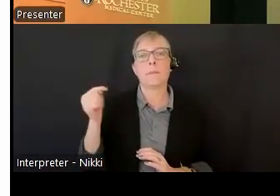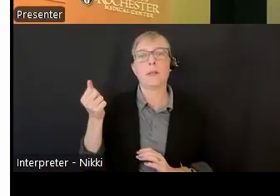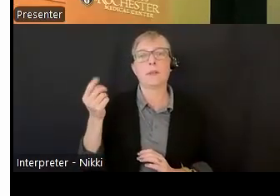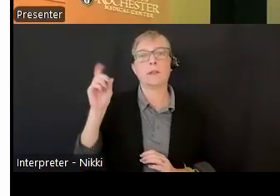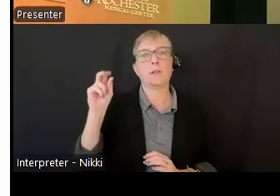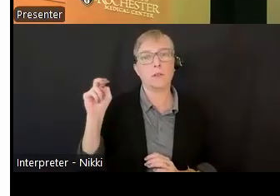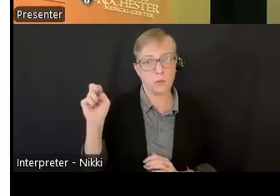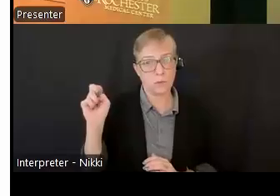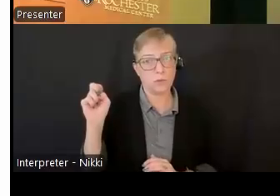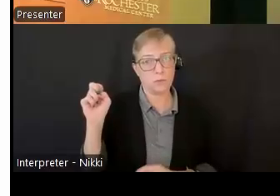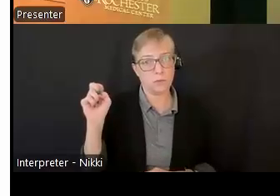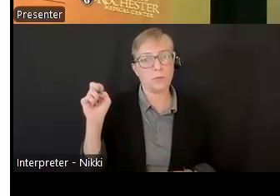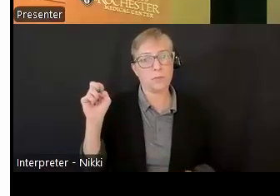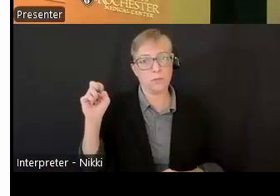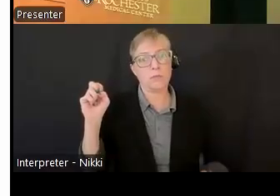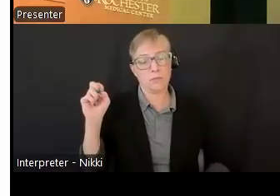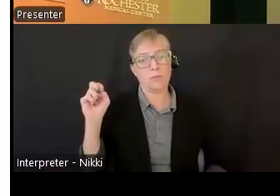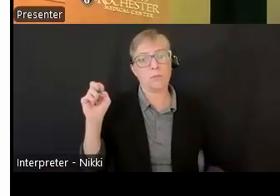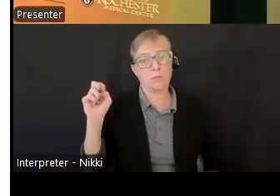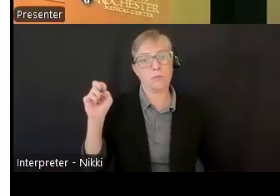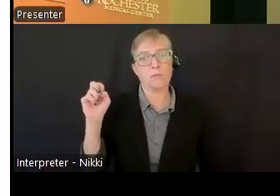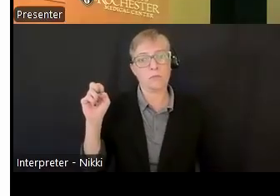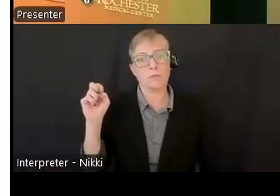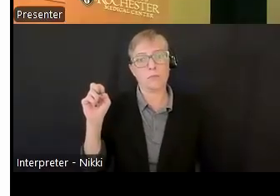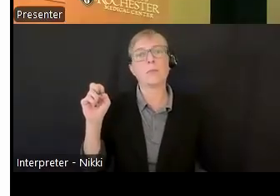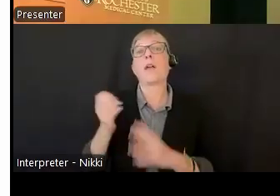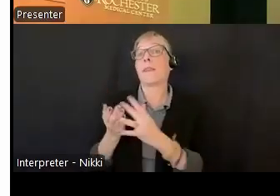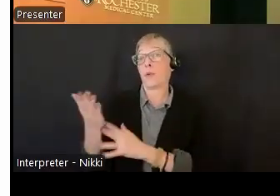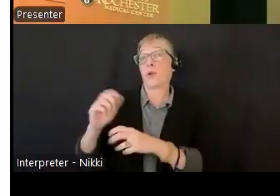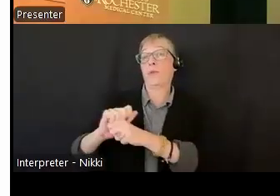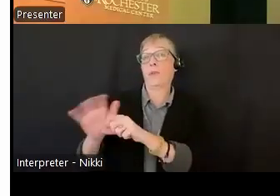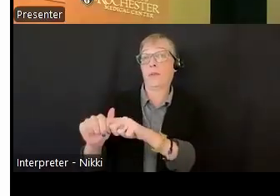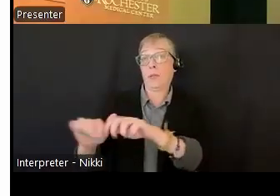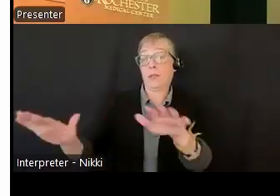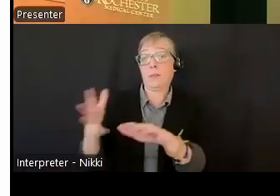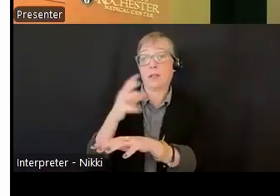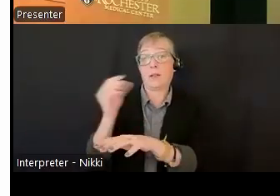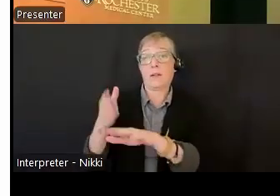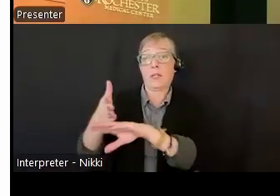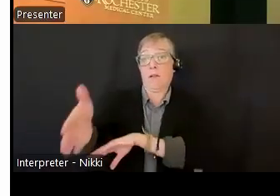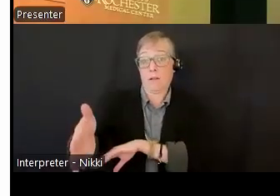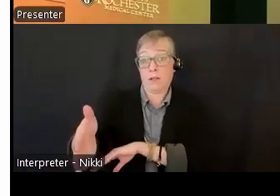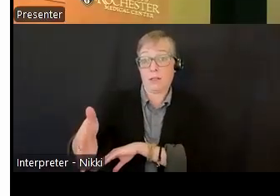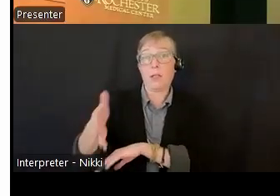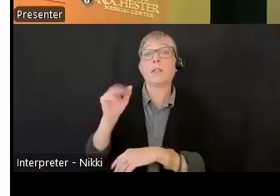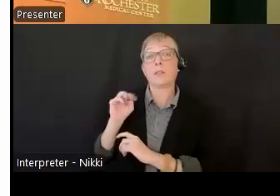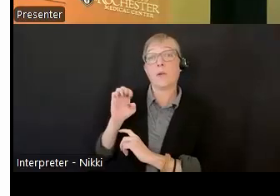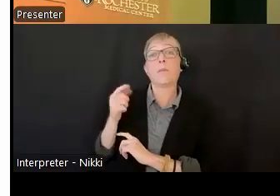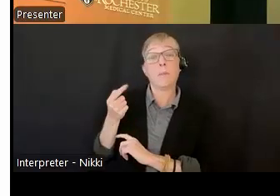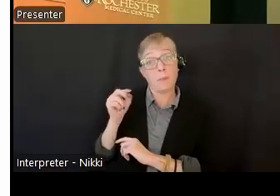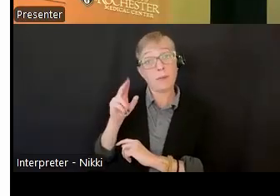what this lets us know is that that methadone remained involved in a small share of overdose deaths, even during